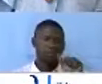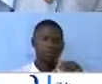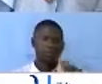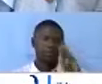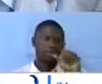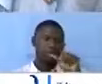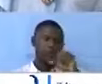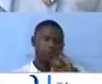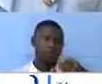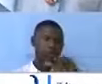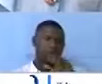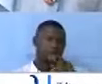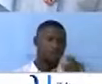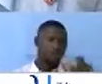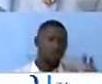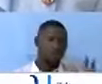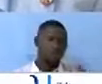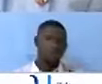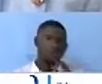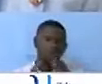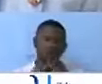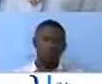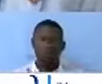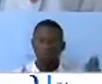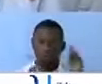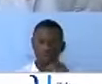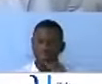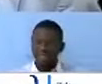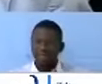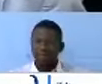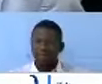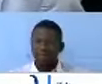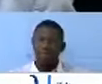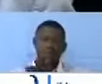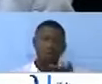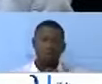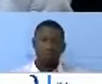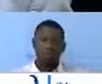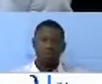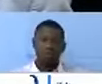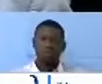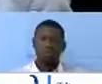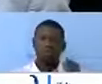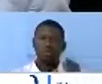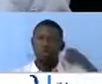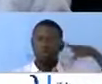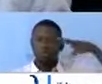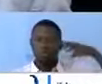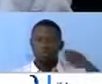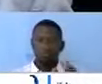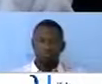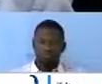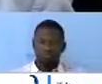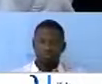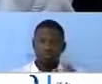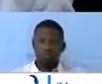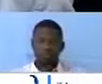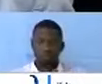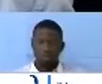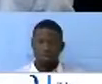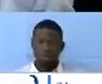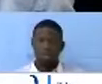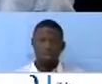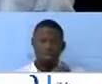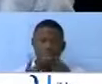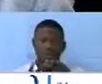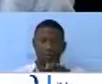where he was electrocuted. Yes. Gave him a testimony on that one,